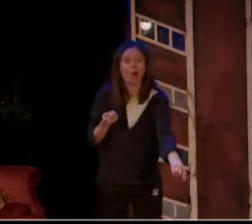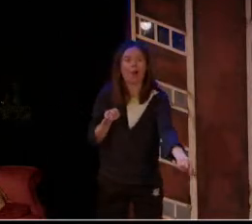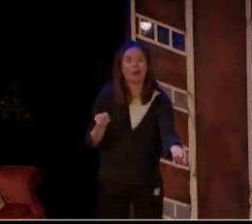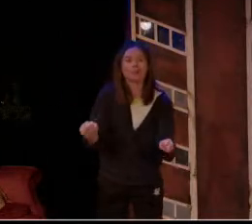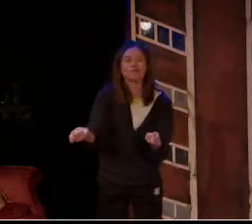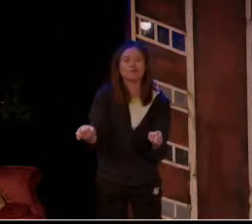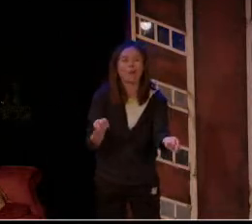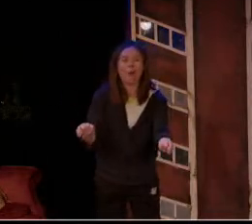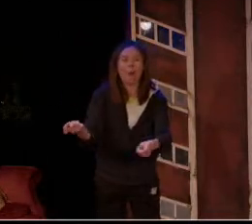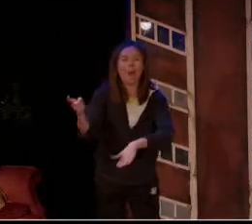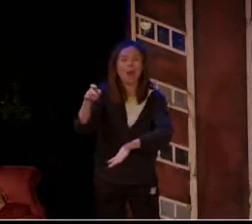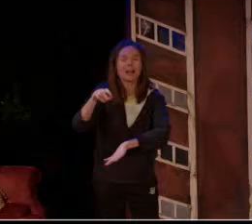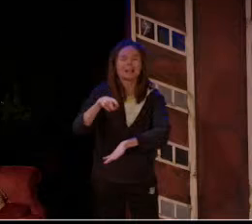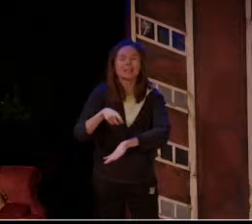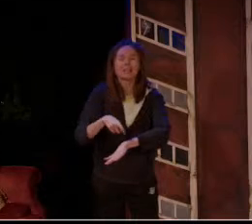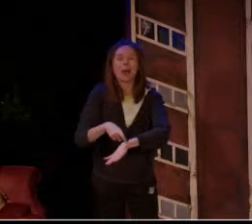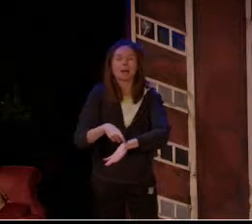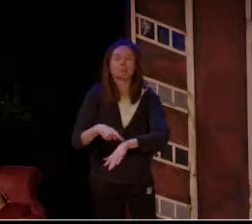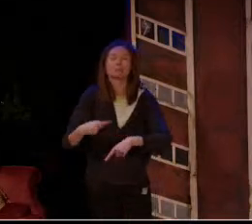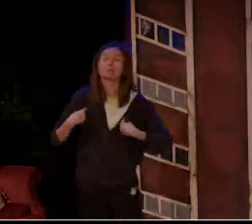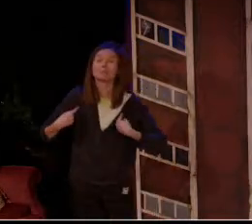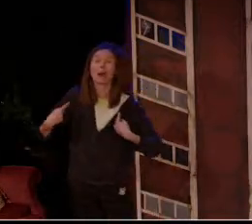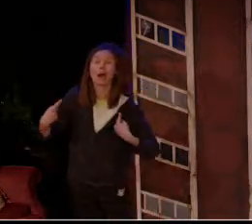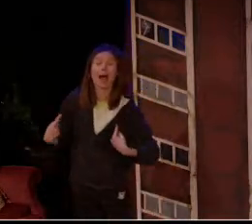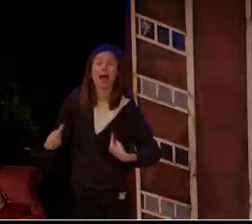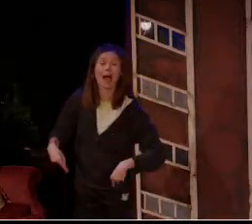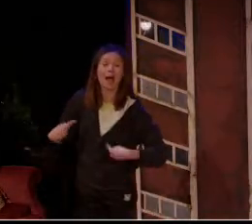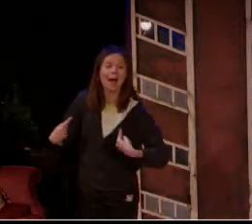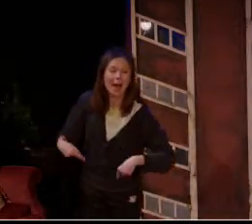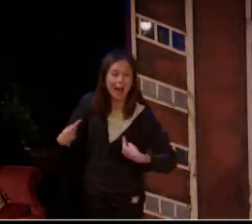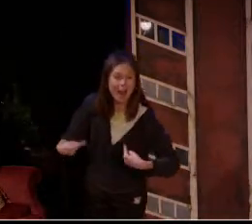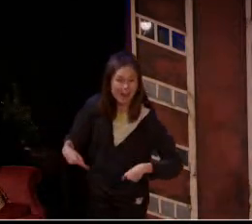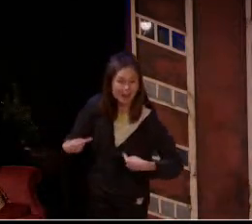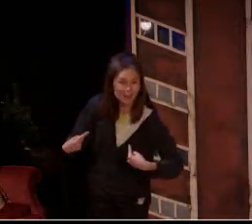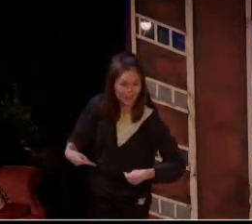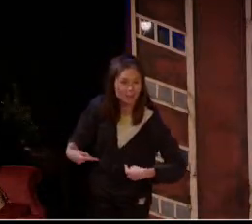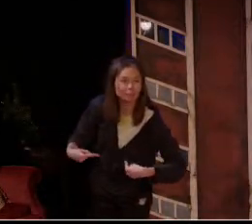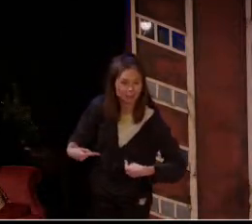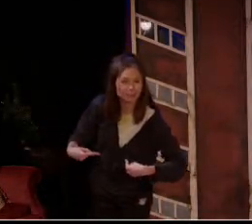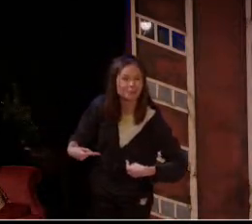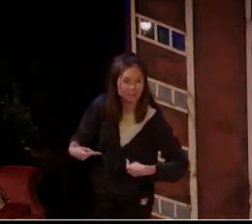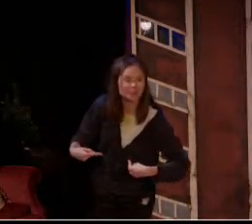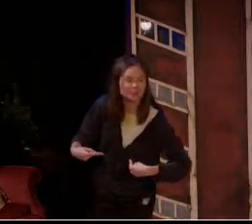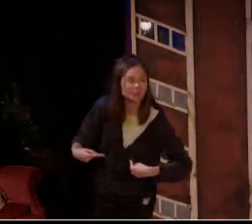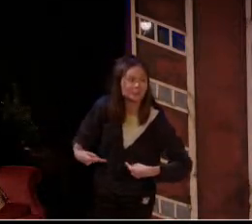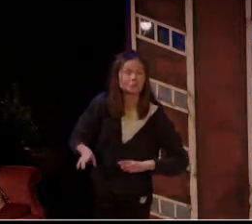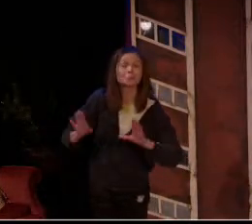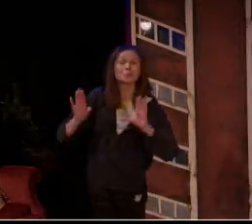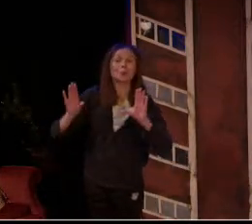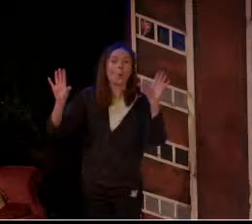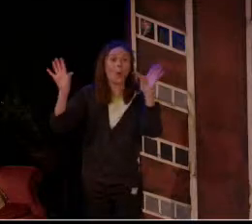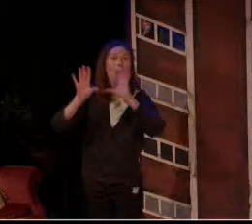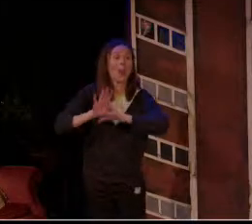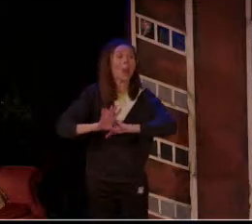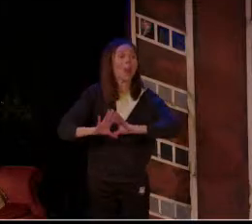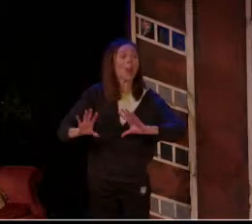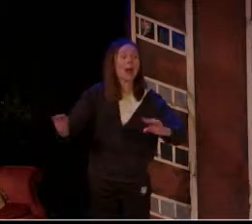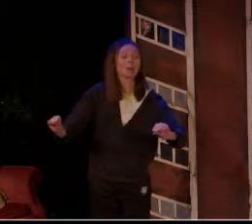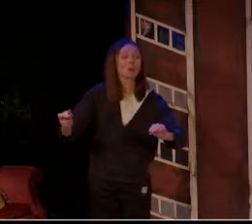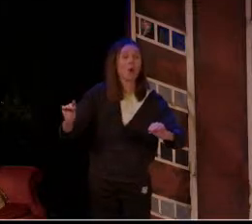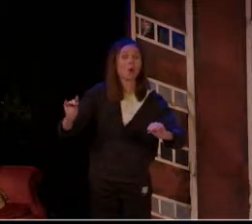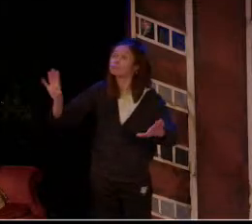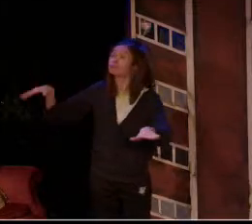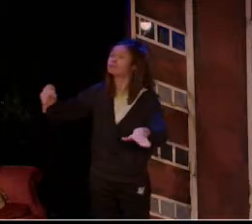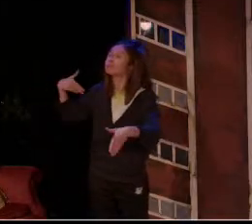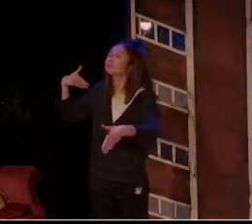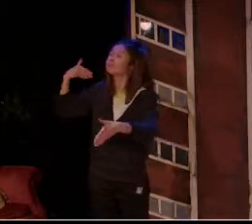and in one self-made hour to make and unmake custom. Let me act as I did long before